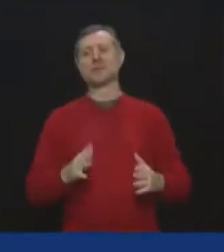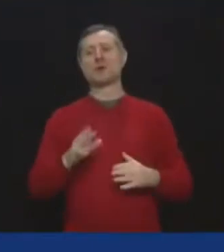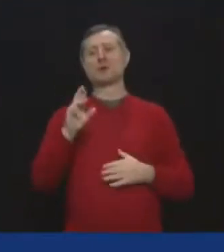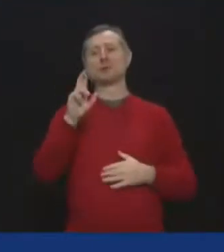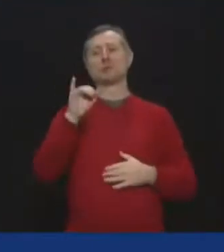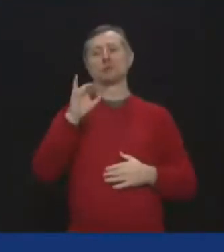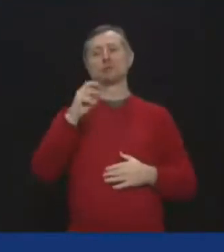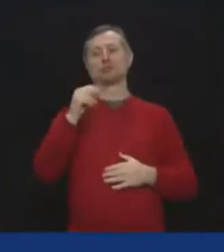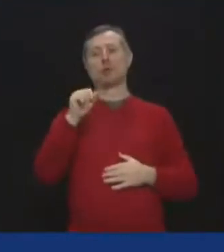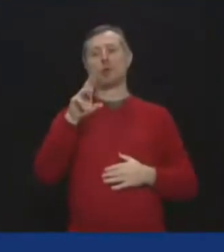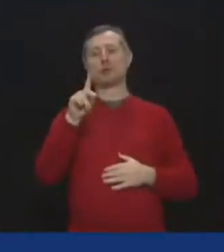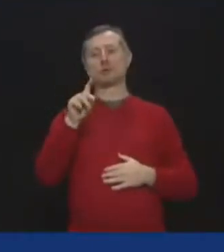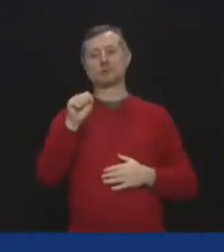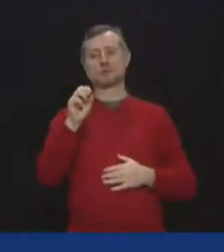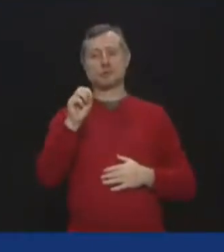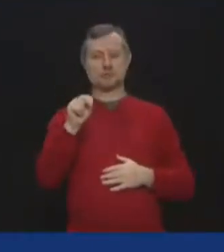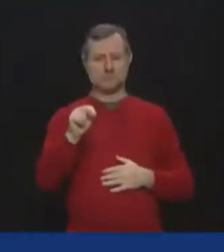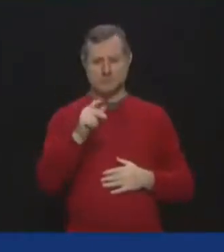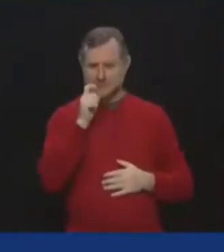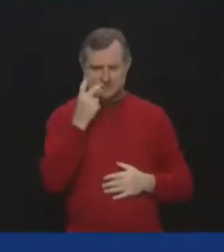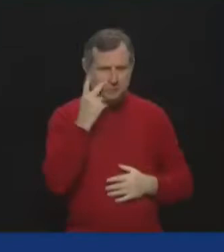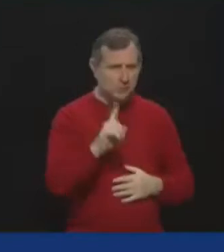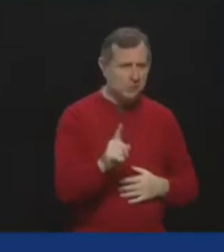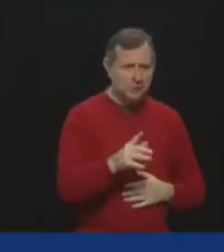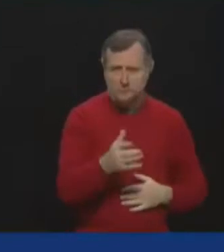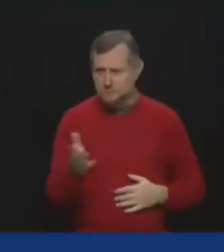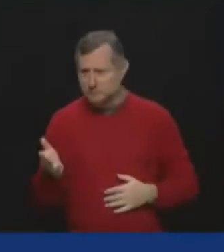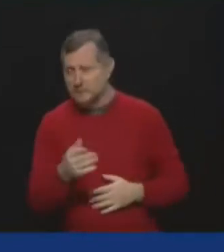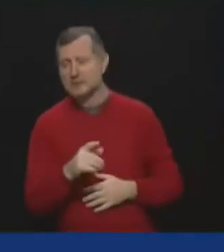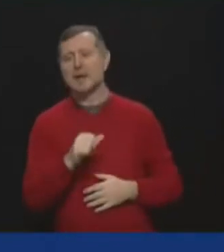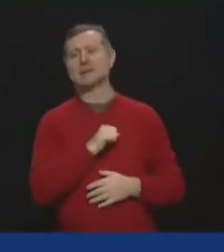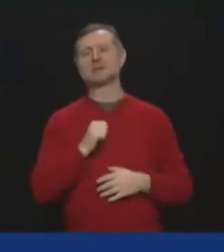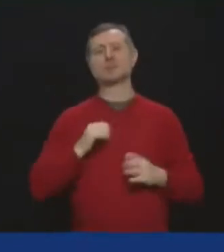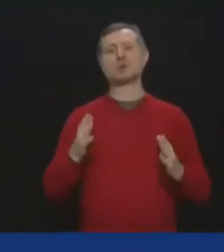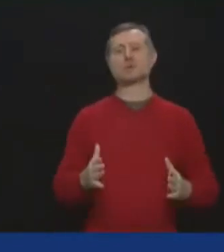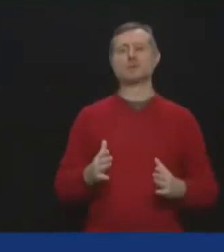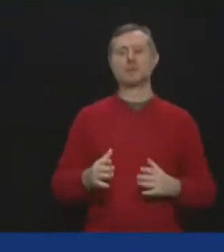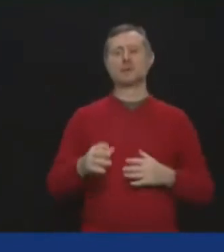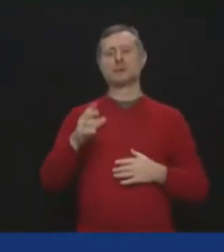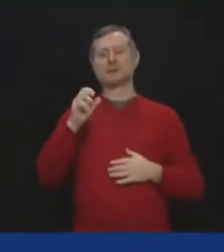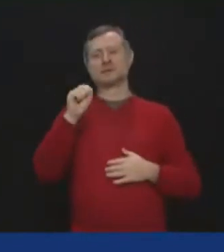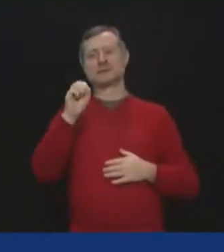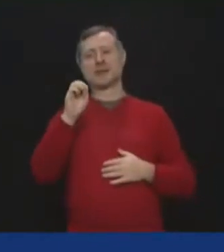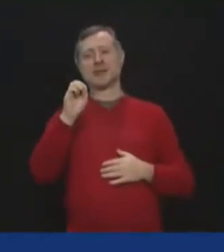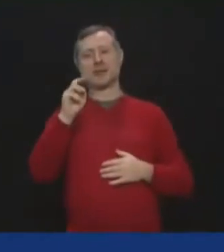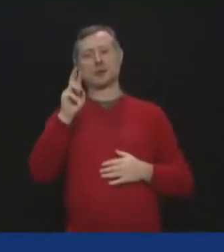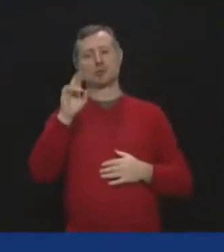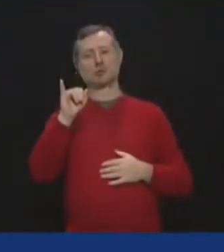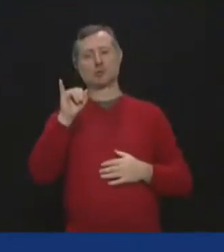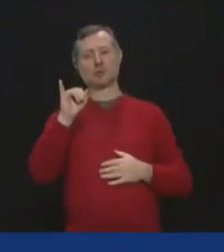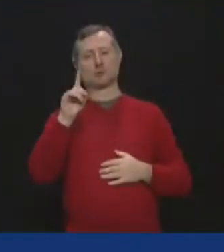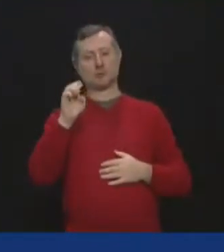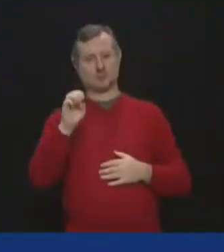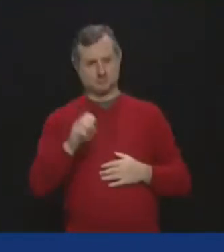Richardson. Didn't see Diana. Assemblywoman Rebecca Seawright. Hi, Rebecca.